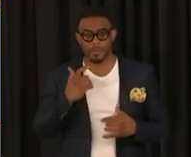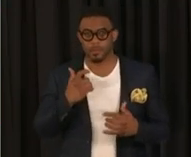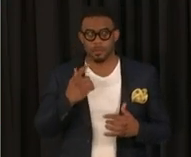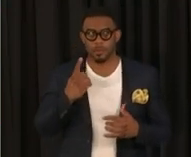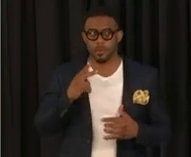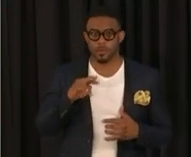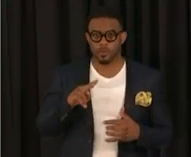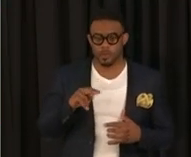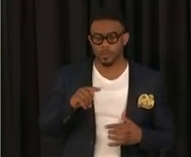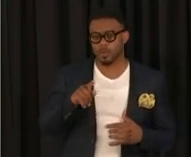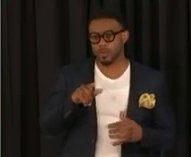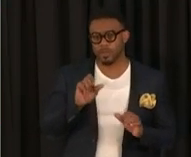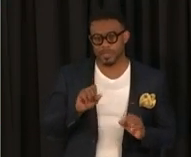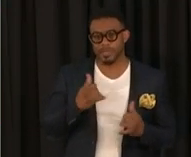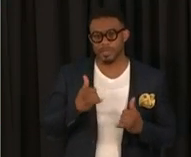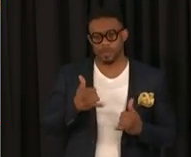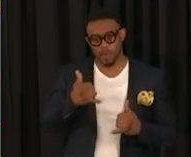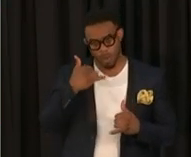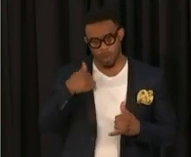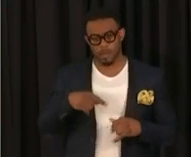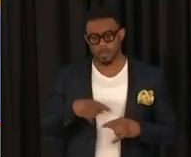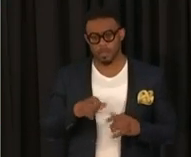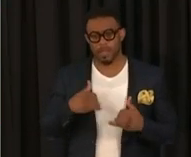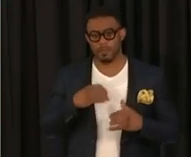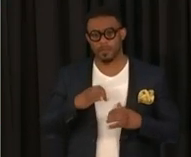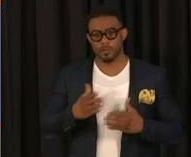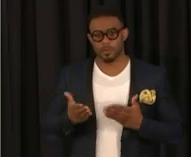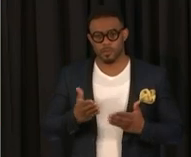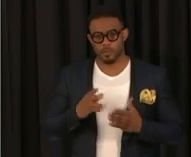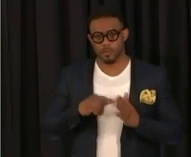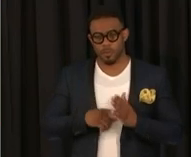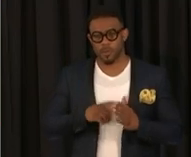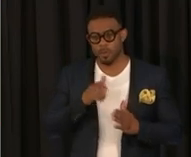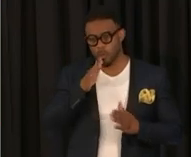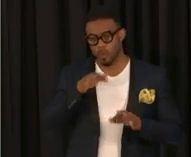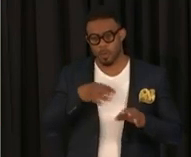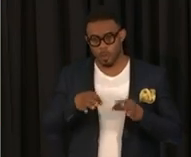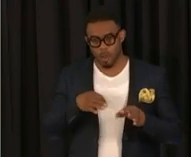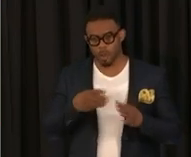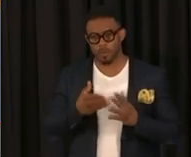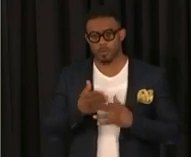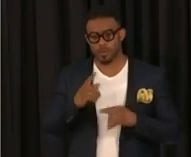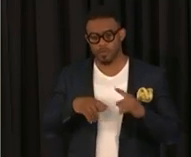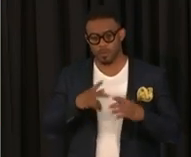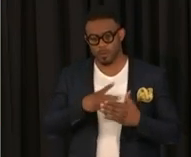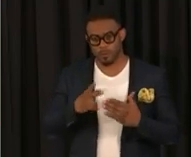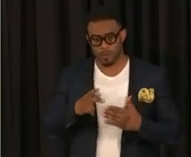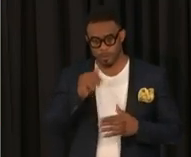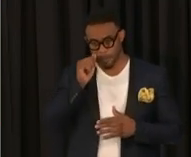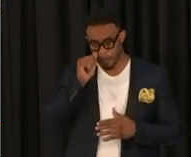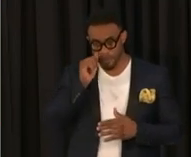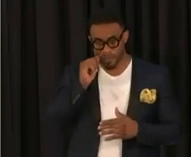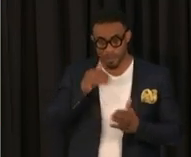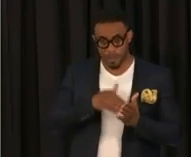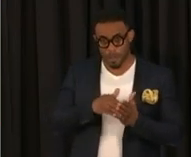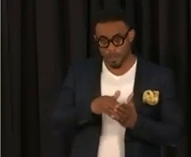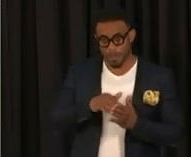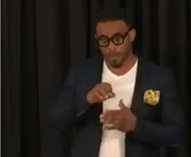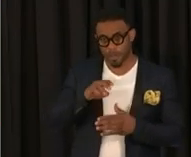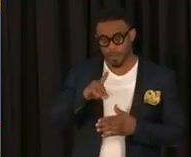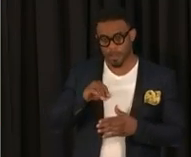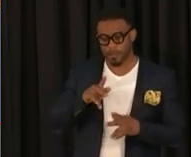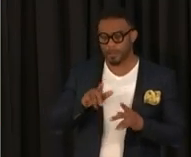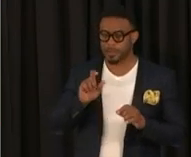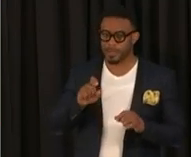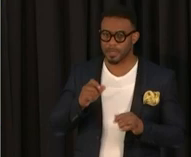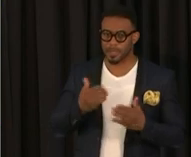it's just one unit, you can still call us. We have a customer service rep who will walk you through the various programs that we have. Oftentimes in